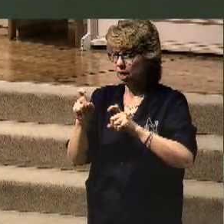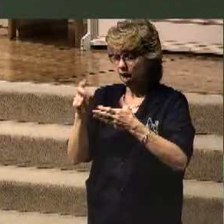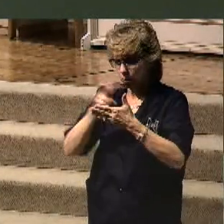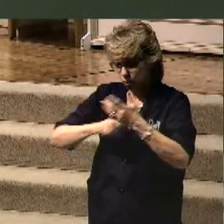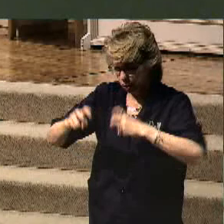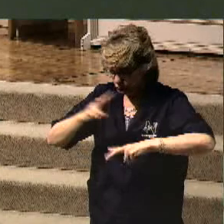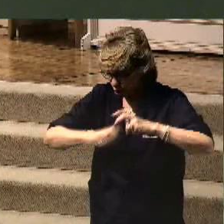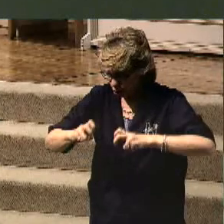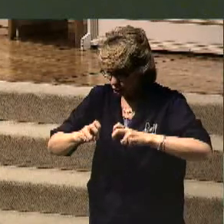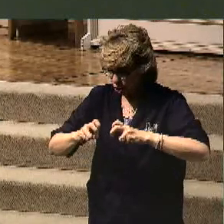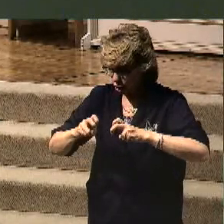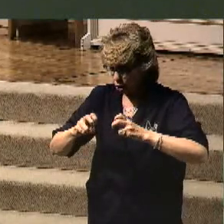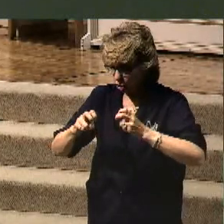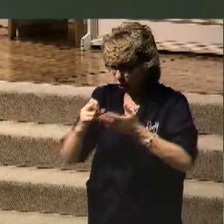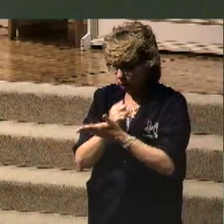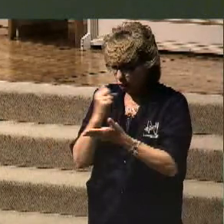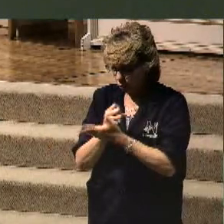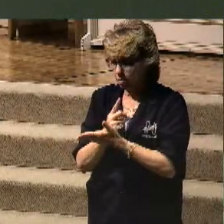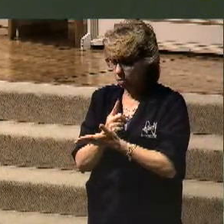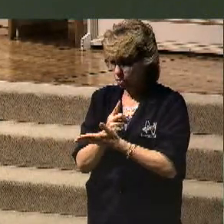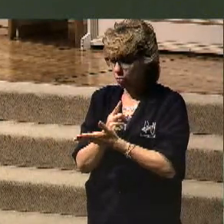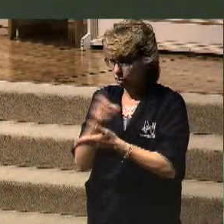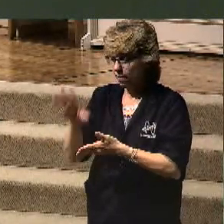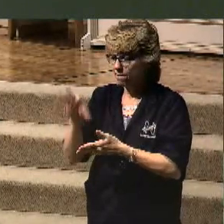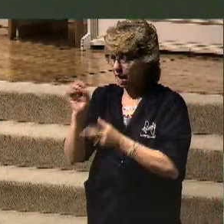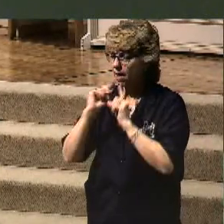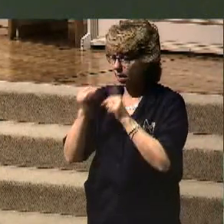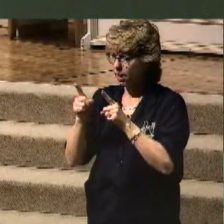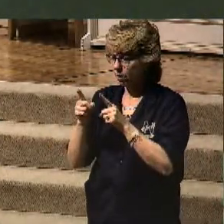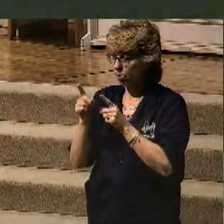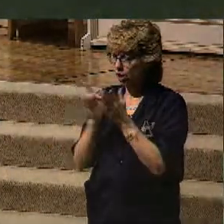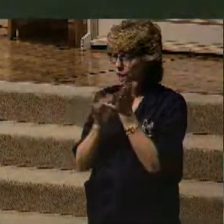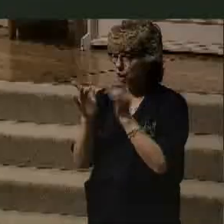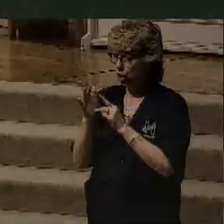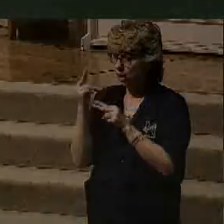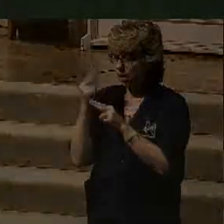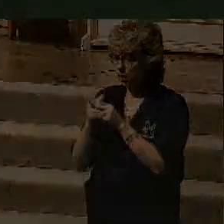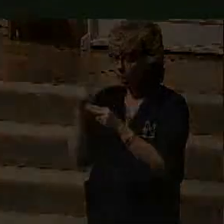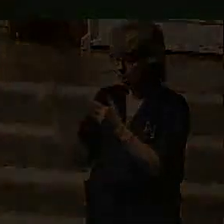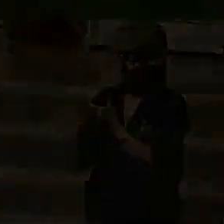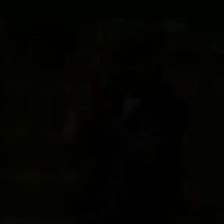please you with our life. In Jesus' wonderful name, amen.